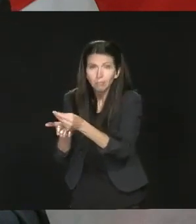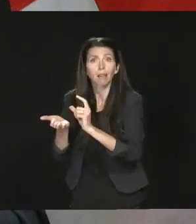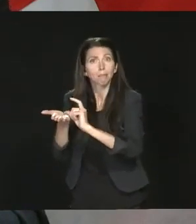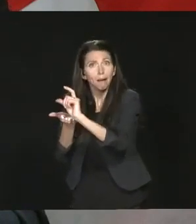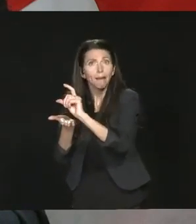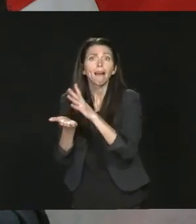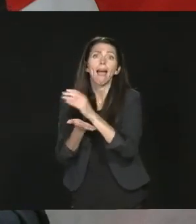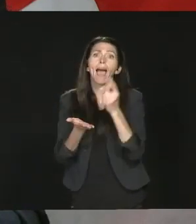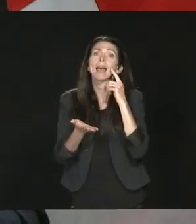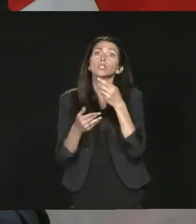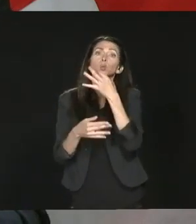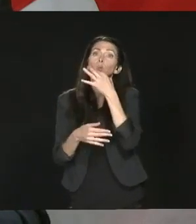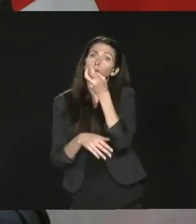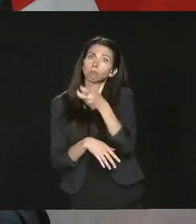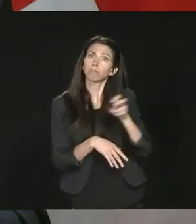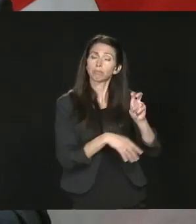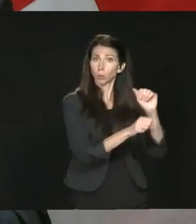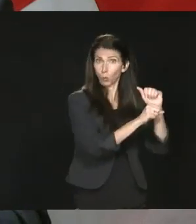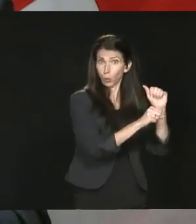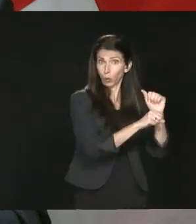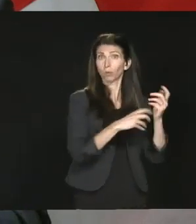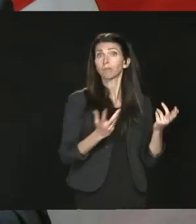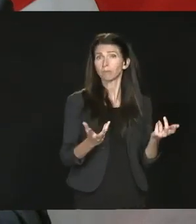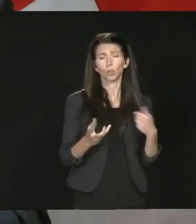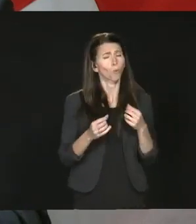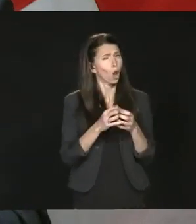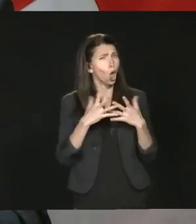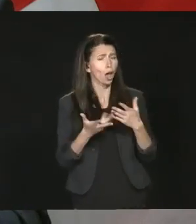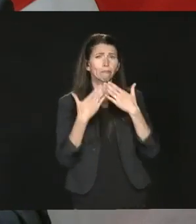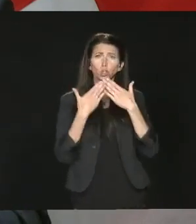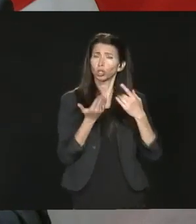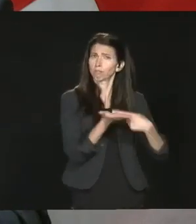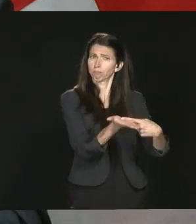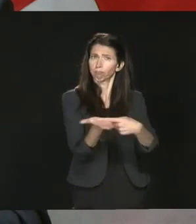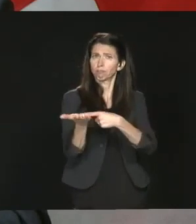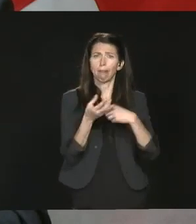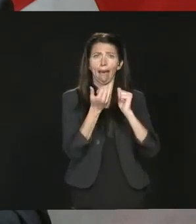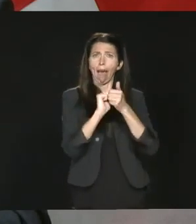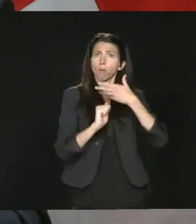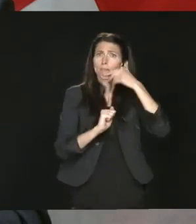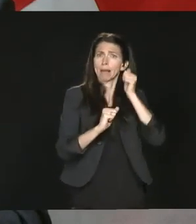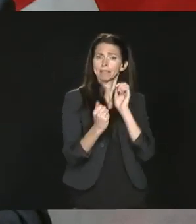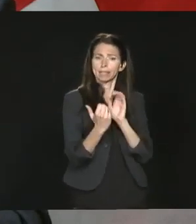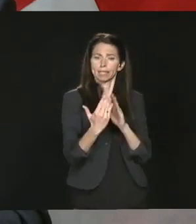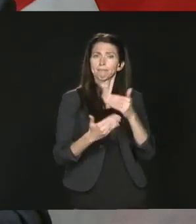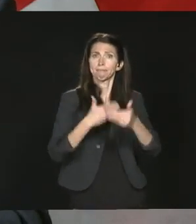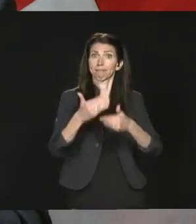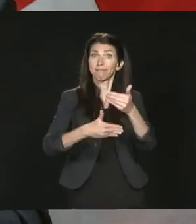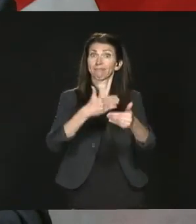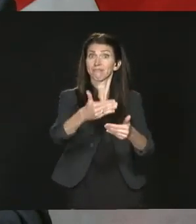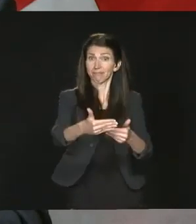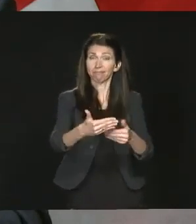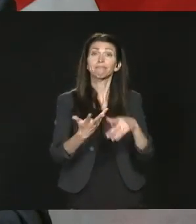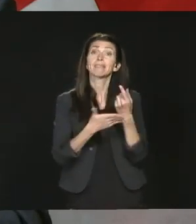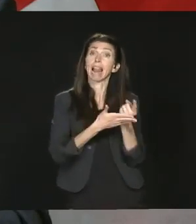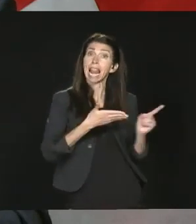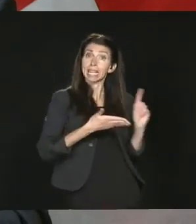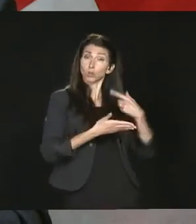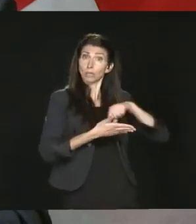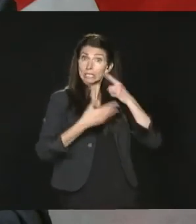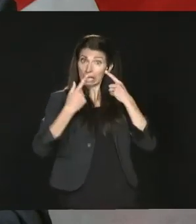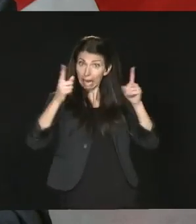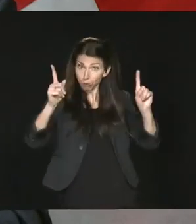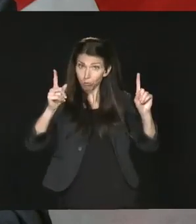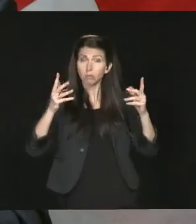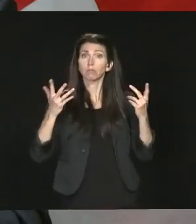of providing the important assistance that we announced last week when it comes to supporting people living with disabilities, but